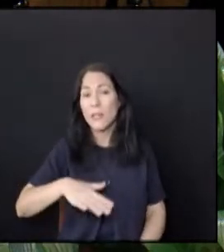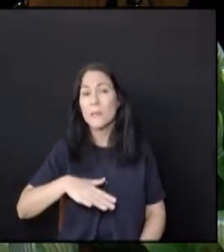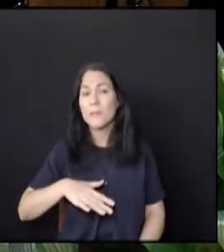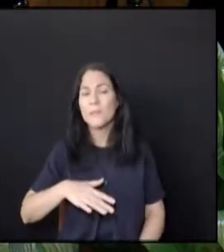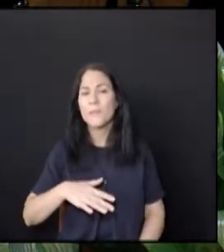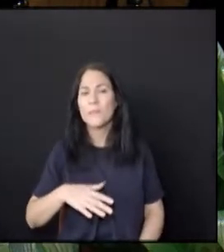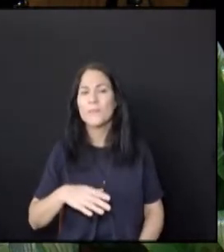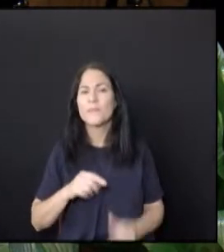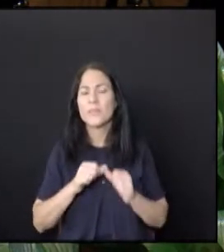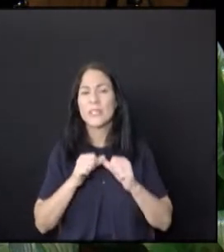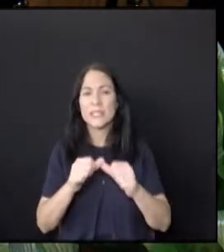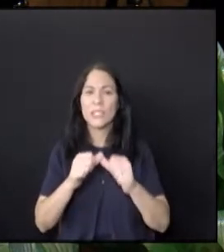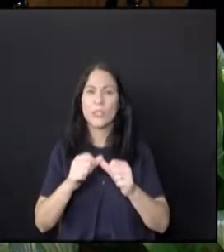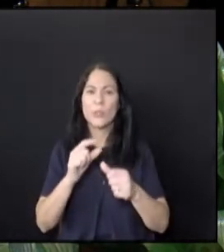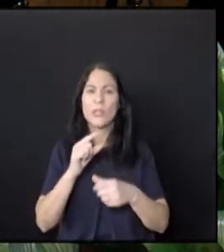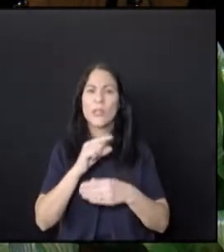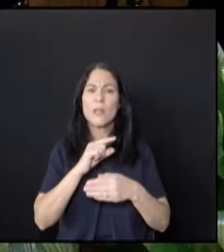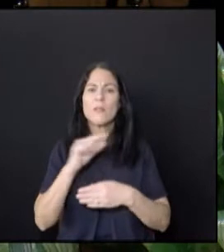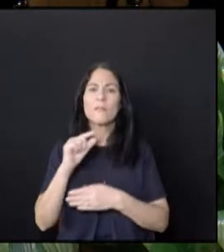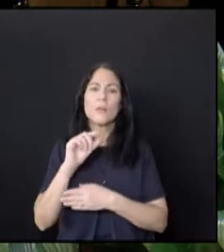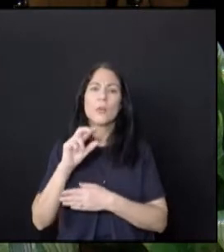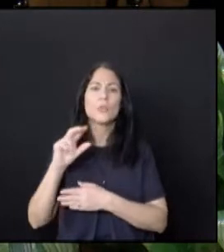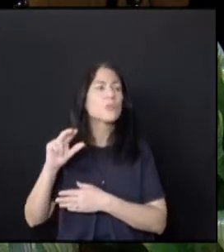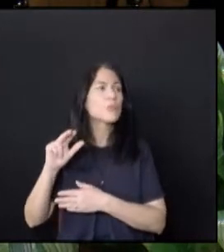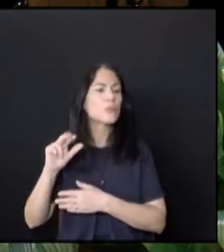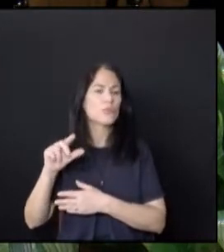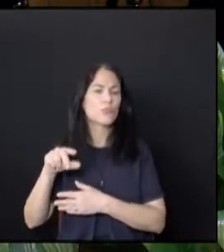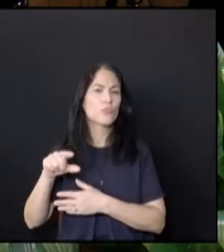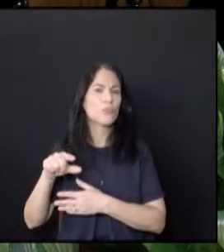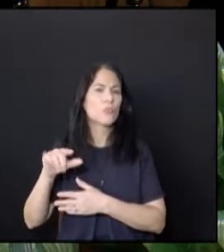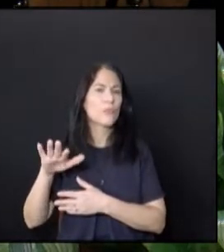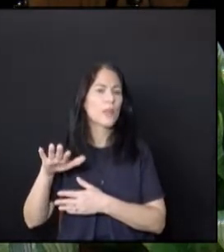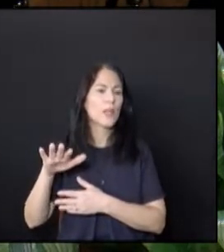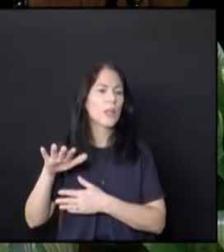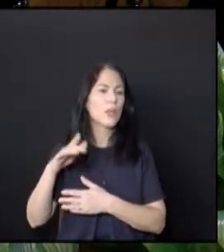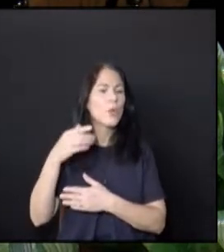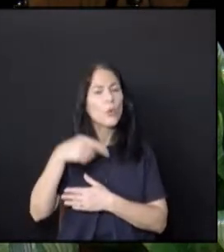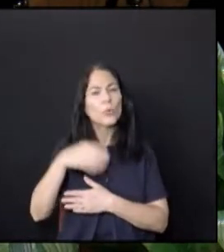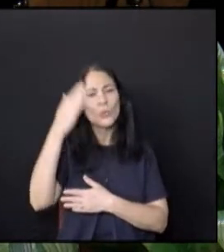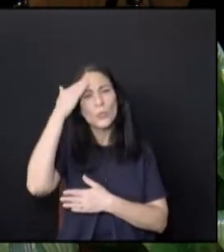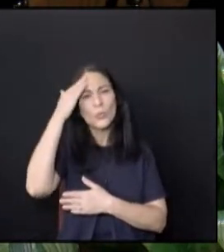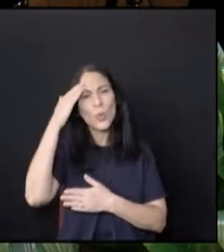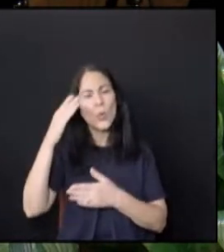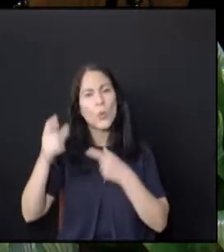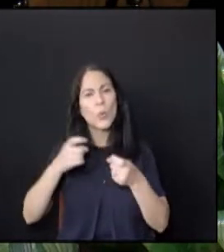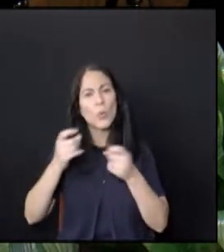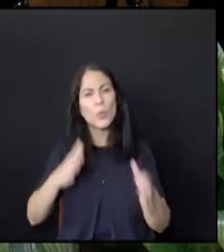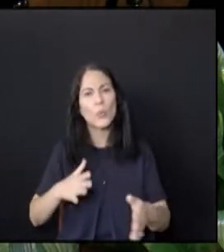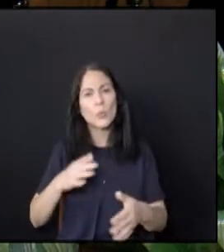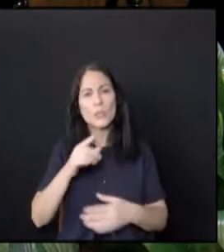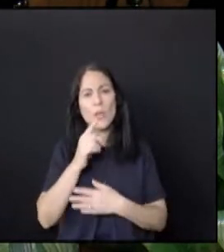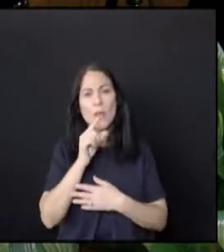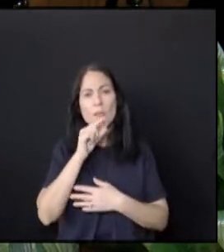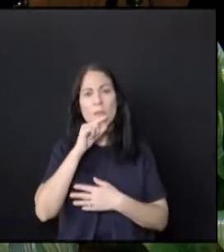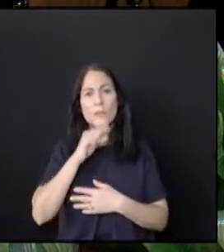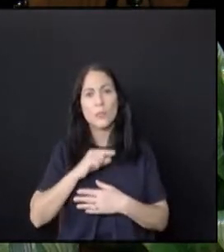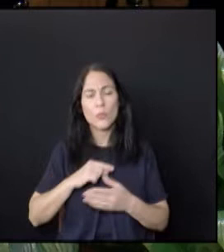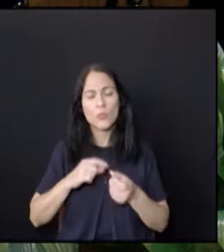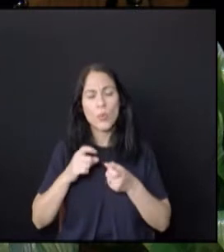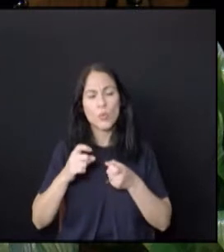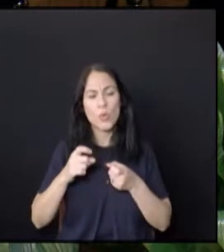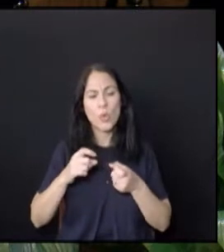of chapter 20. But Jesus called them to him and said, "You know that the rulers of the Gentiles lord it over them, and their great